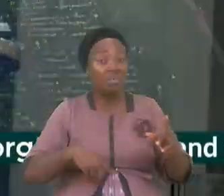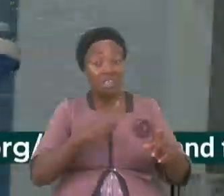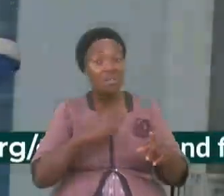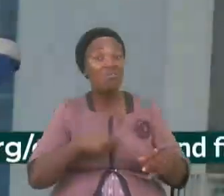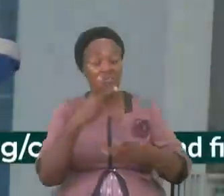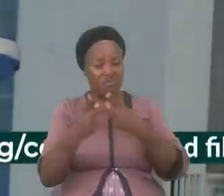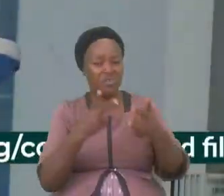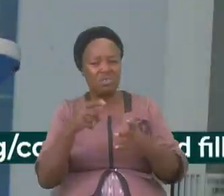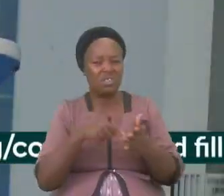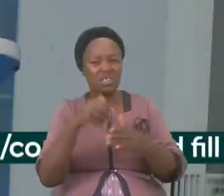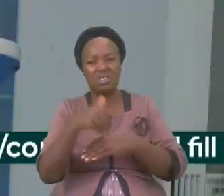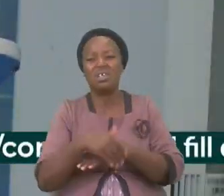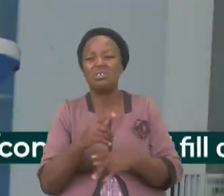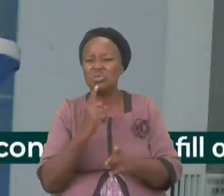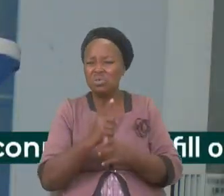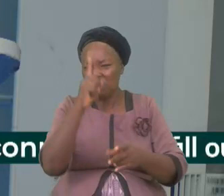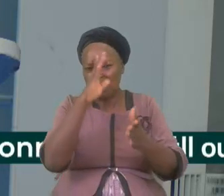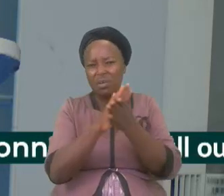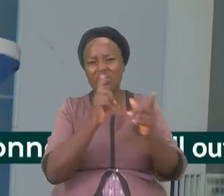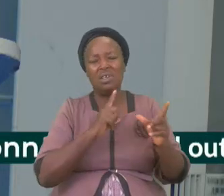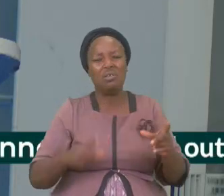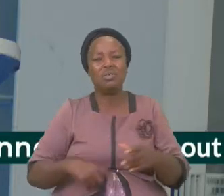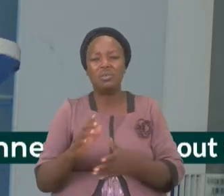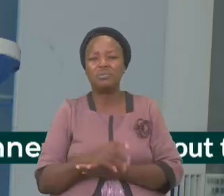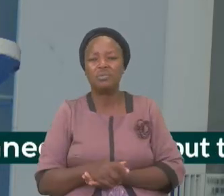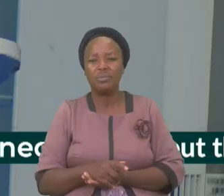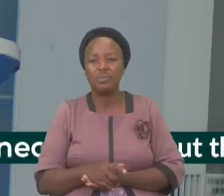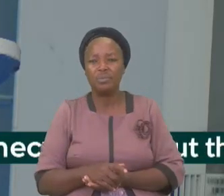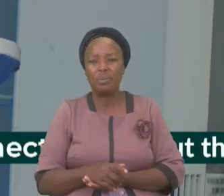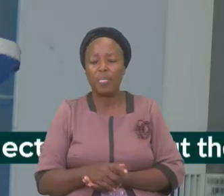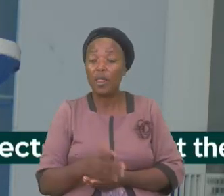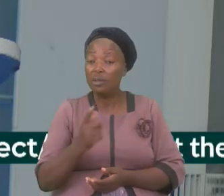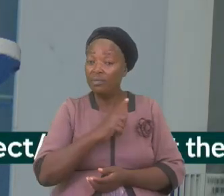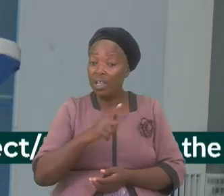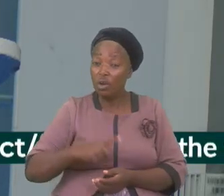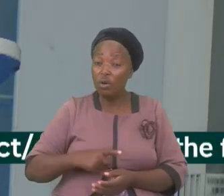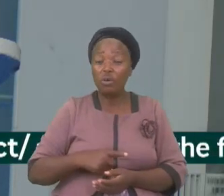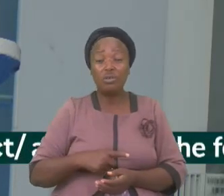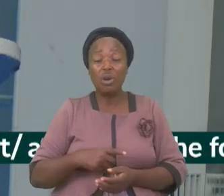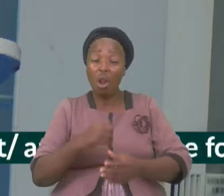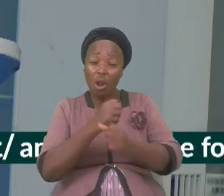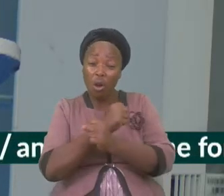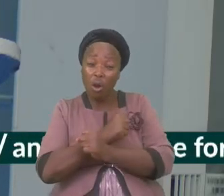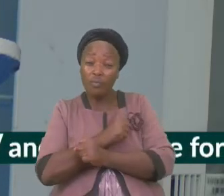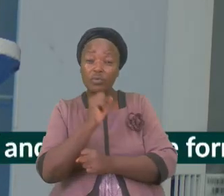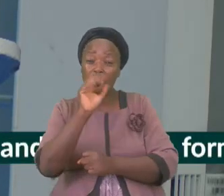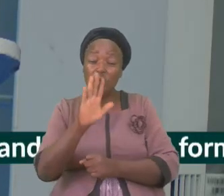The Lord delights in your great transformation. He delights in your total triumph.